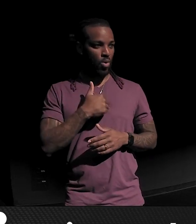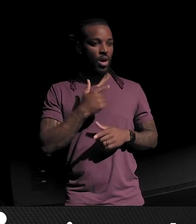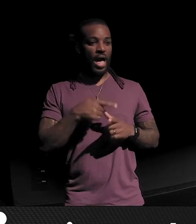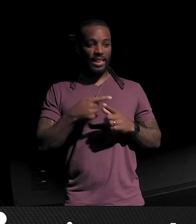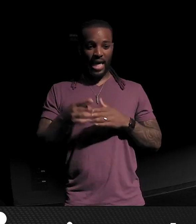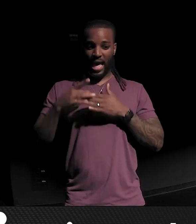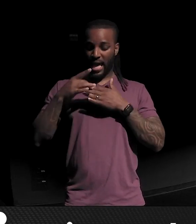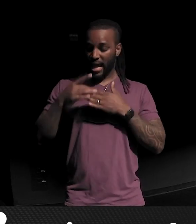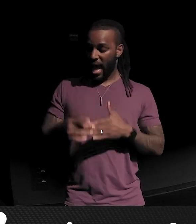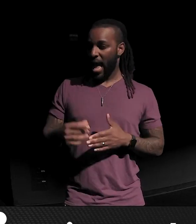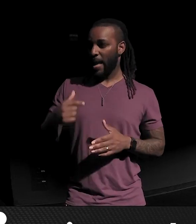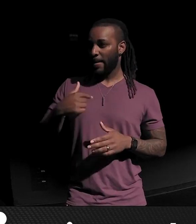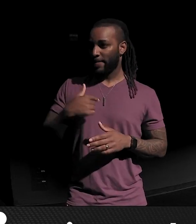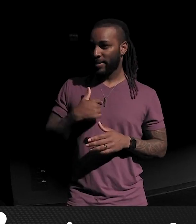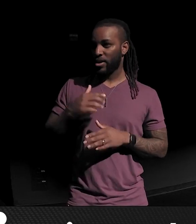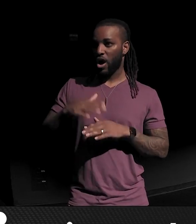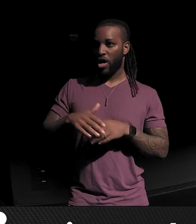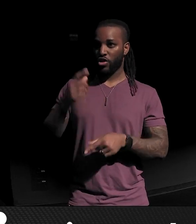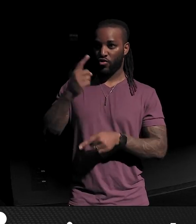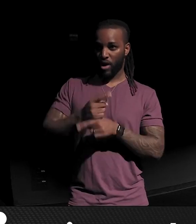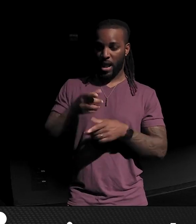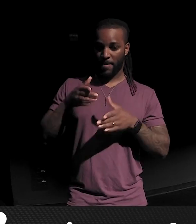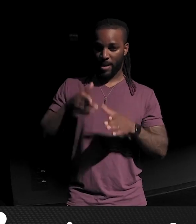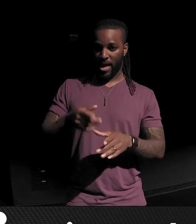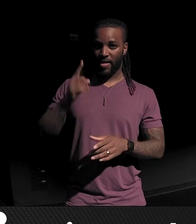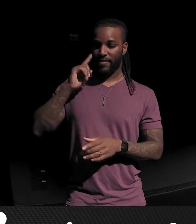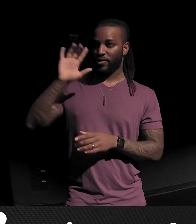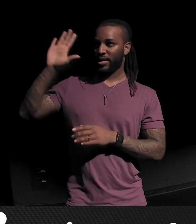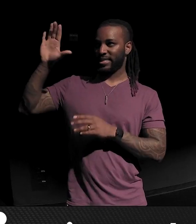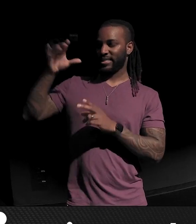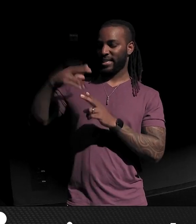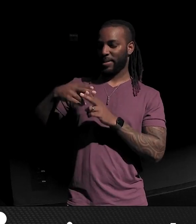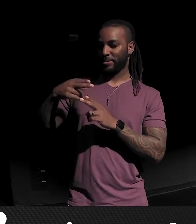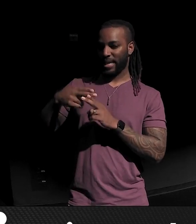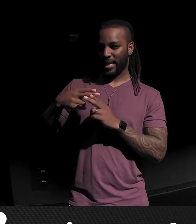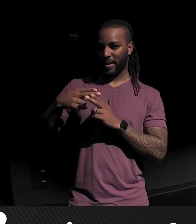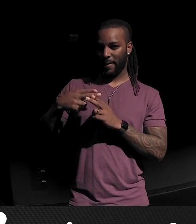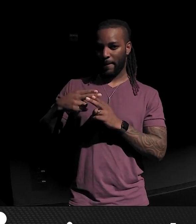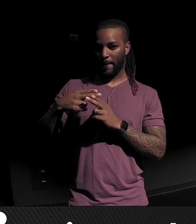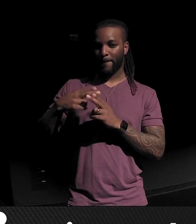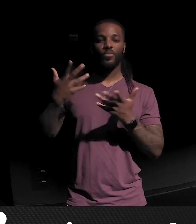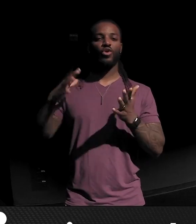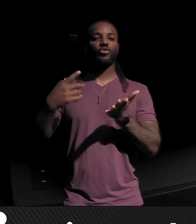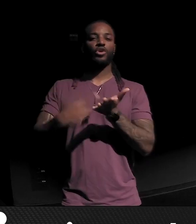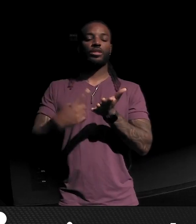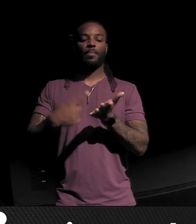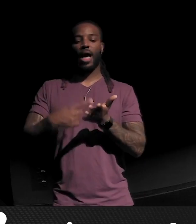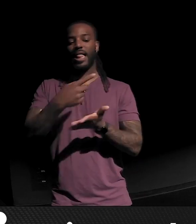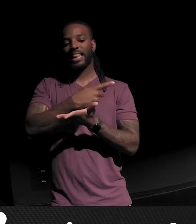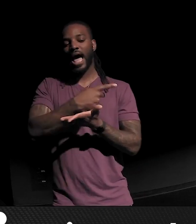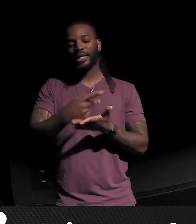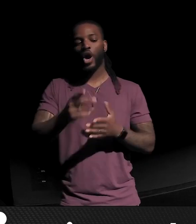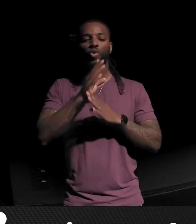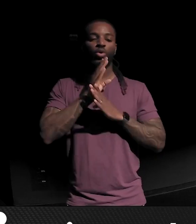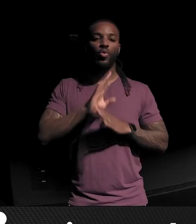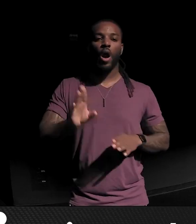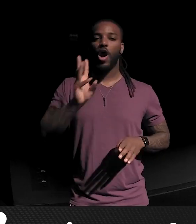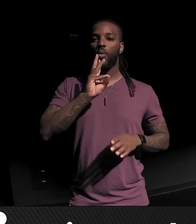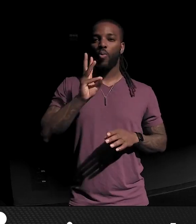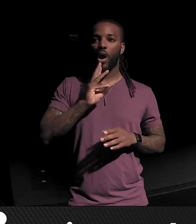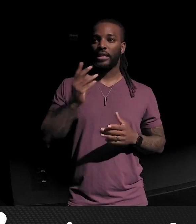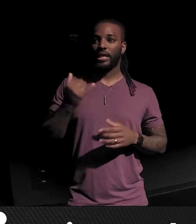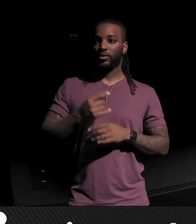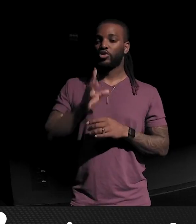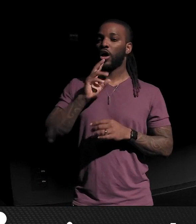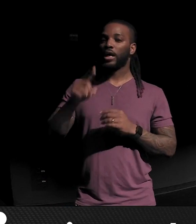me along the right path for his name's sake. We've already talked about lying down in quiet waters. Here we're talking about